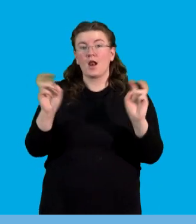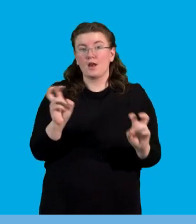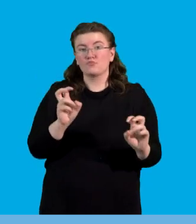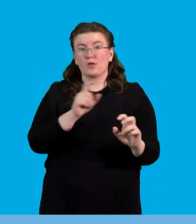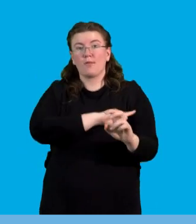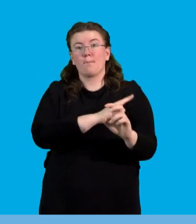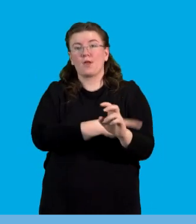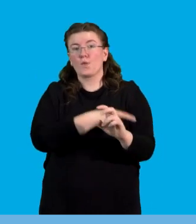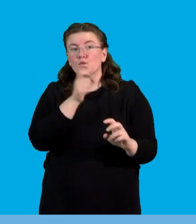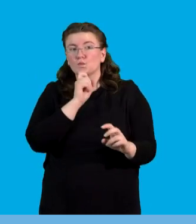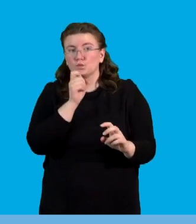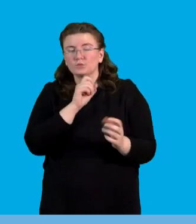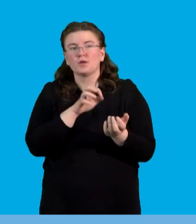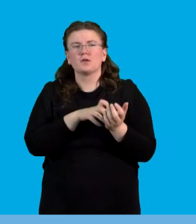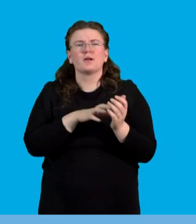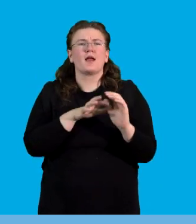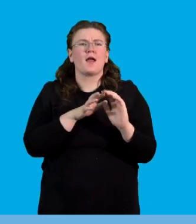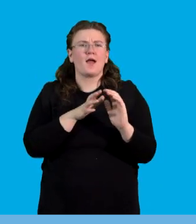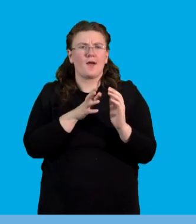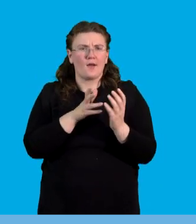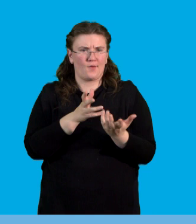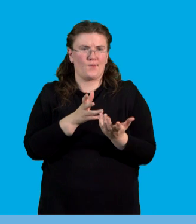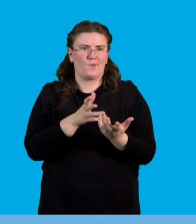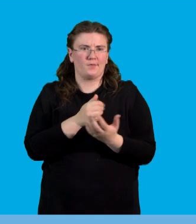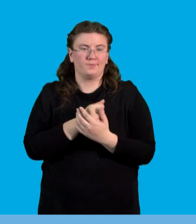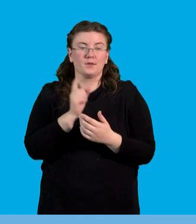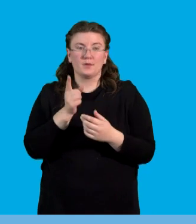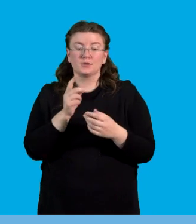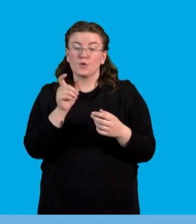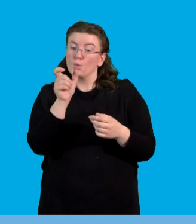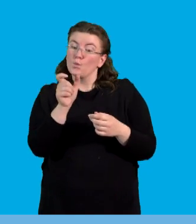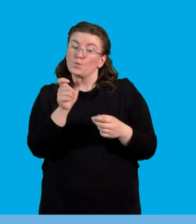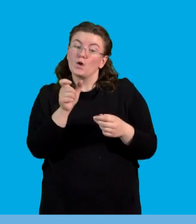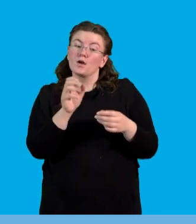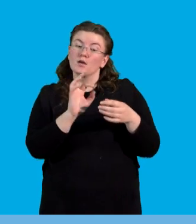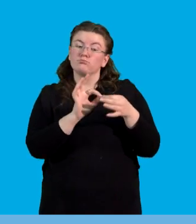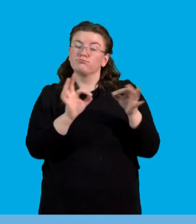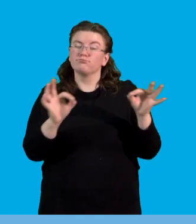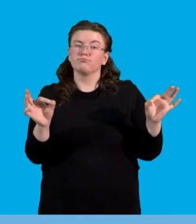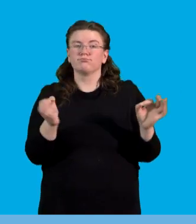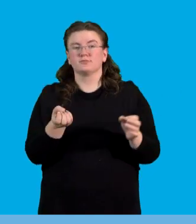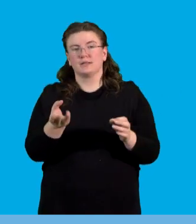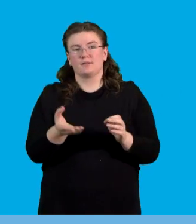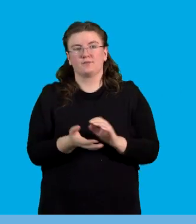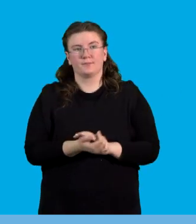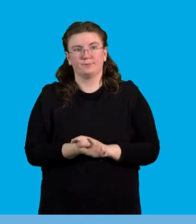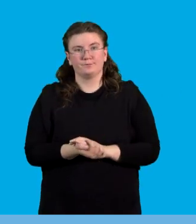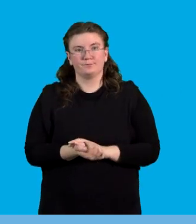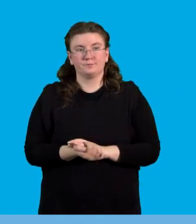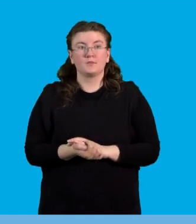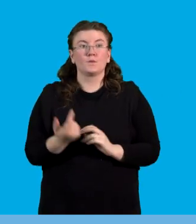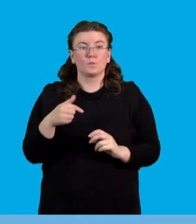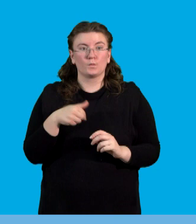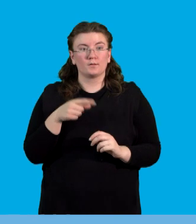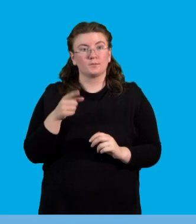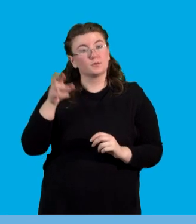power consumption calculated? And we need to give a word equation. So the consumer's electrical power consumption, we